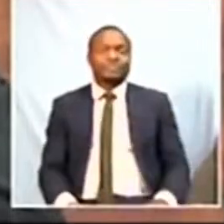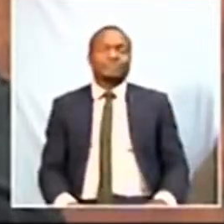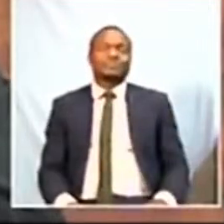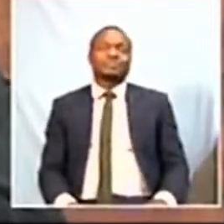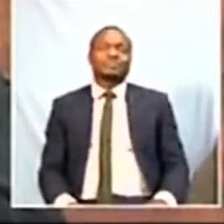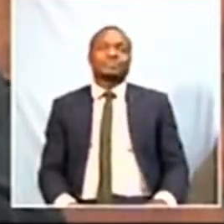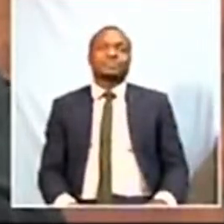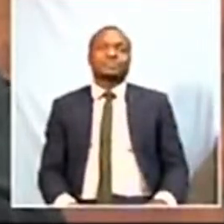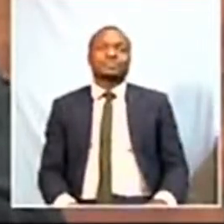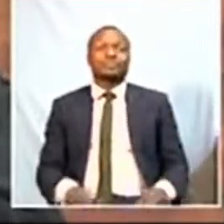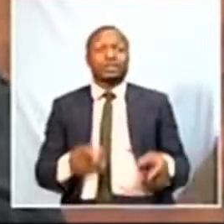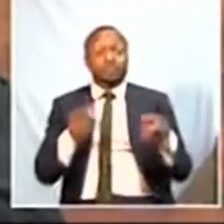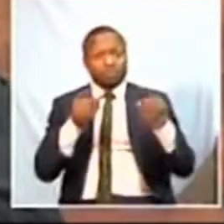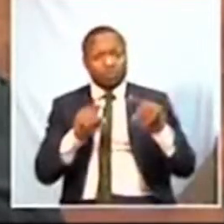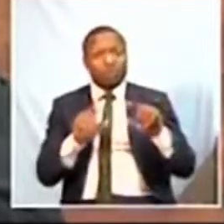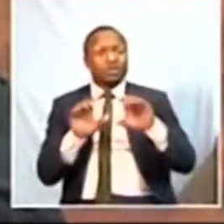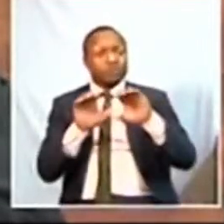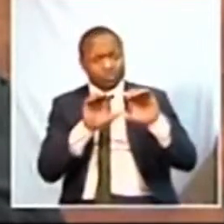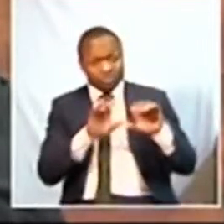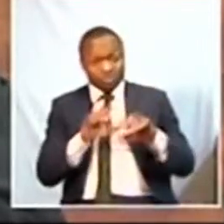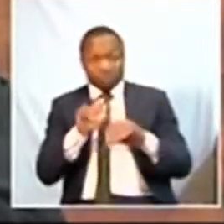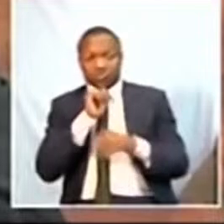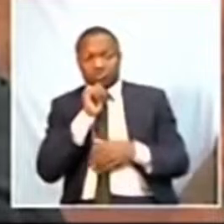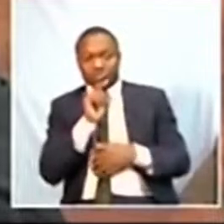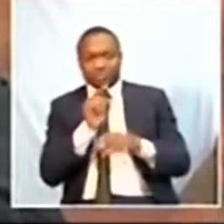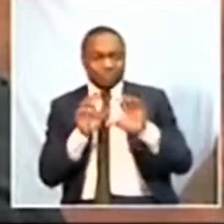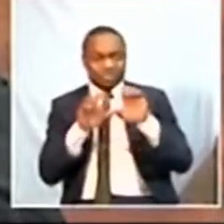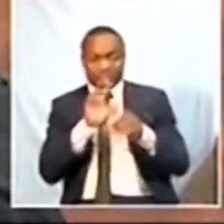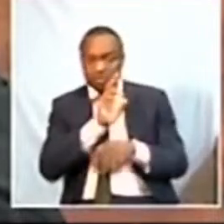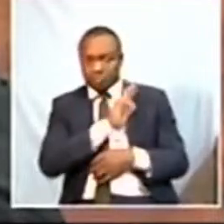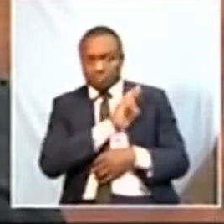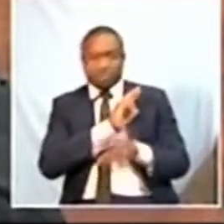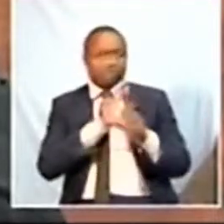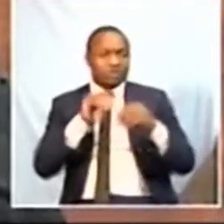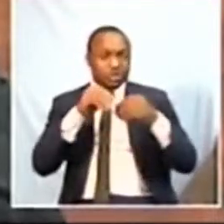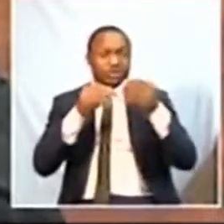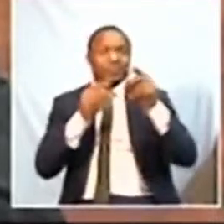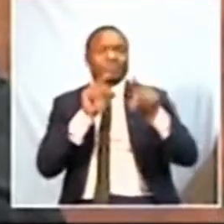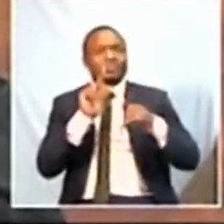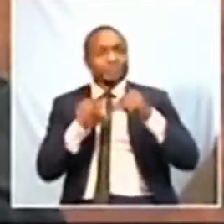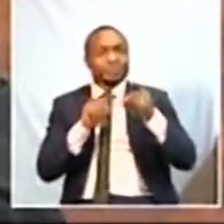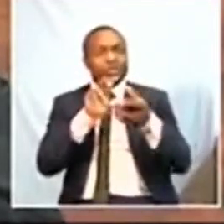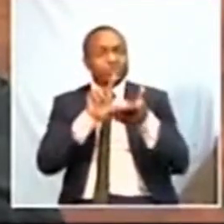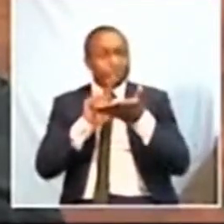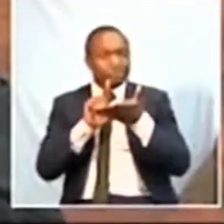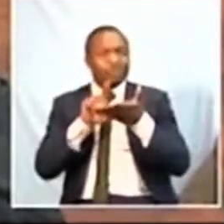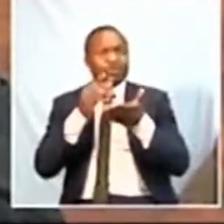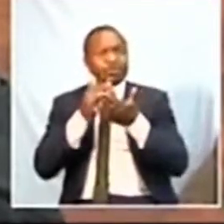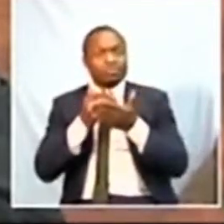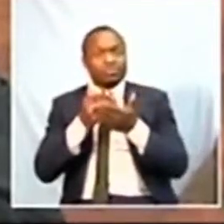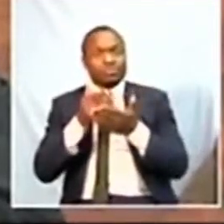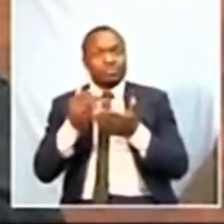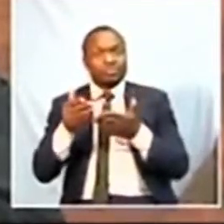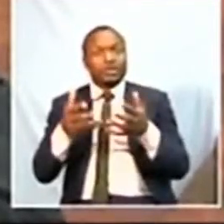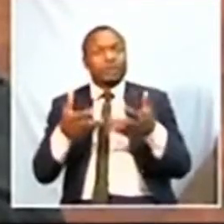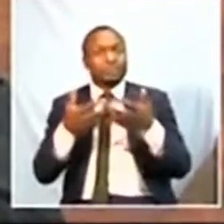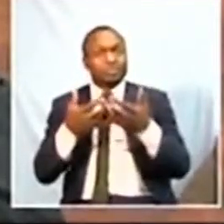So when you do that, you don't do that. As Rufunsa, you give people loans to buy chigayo, to